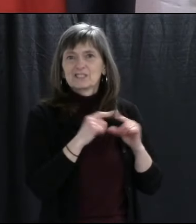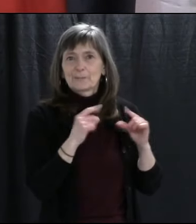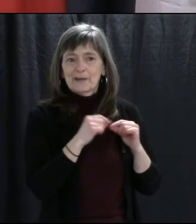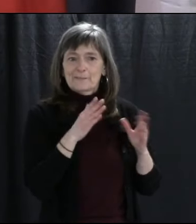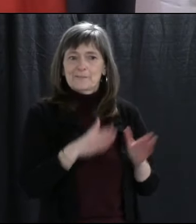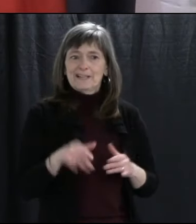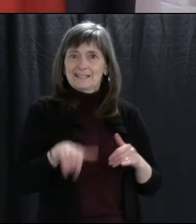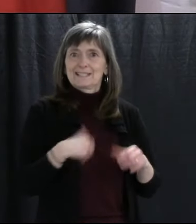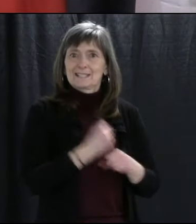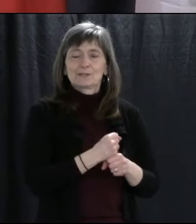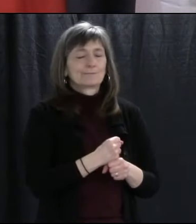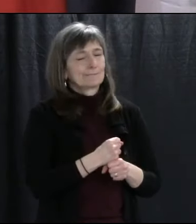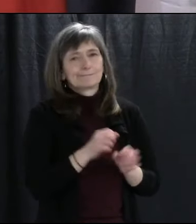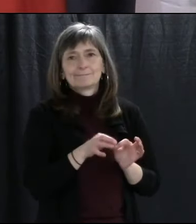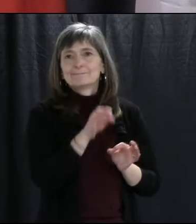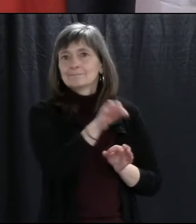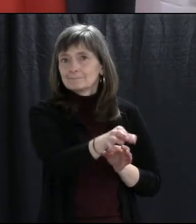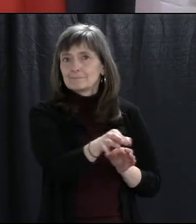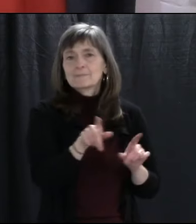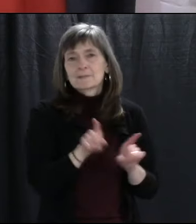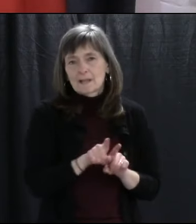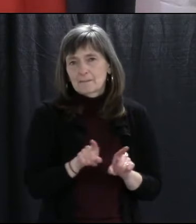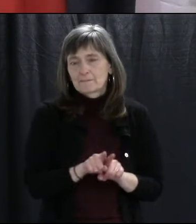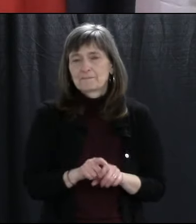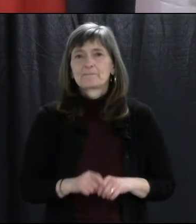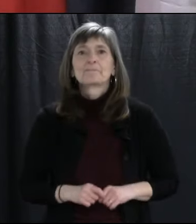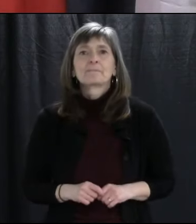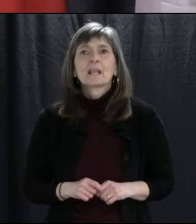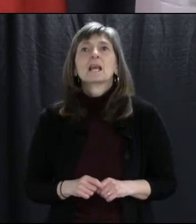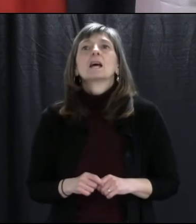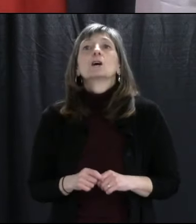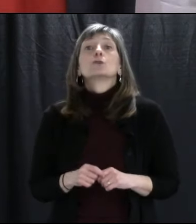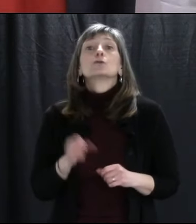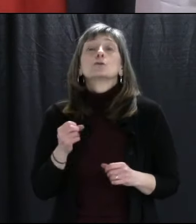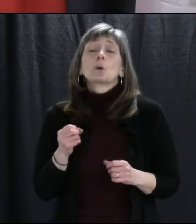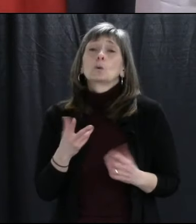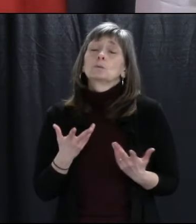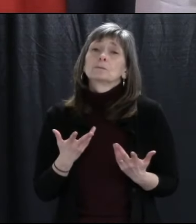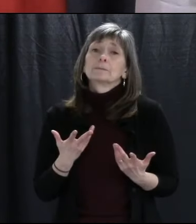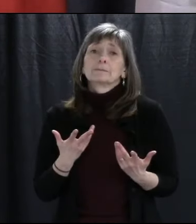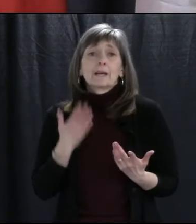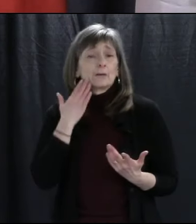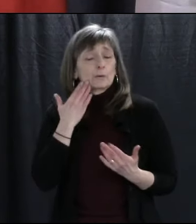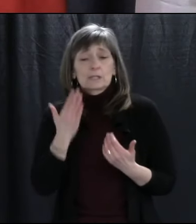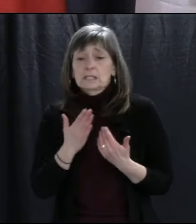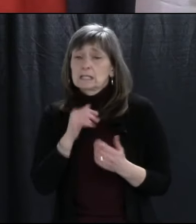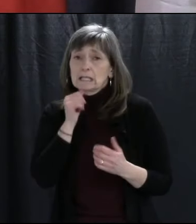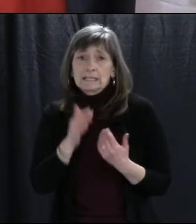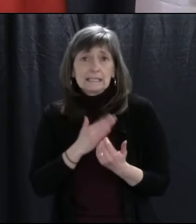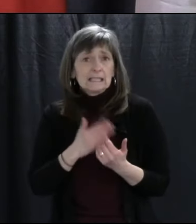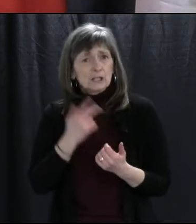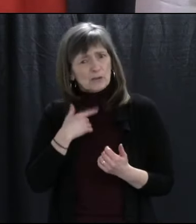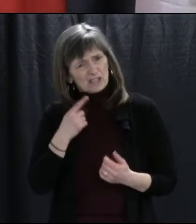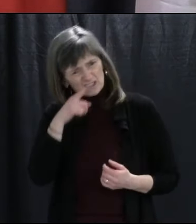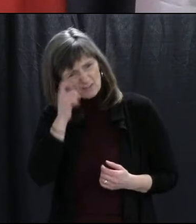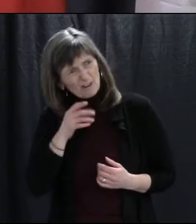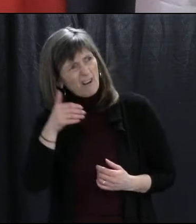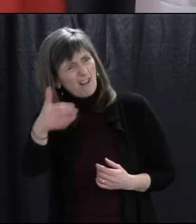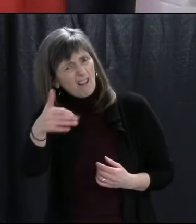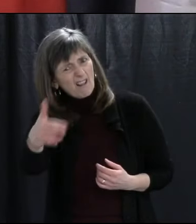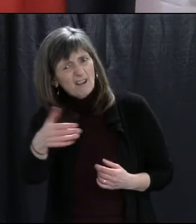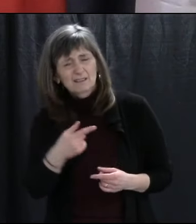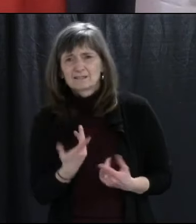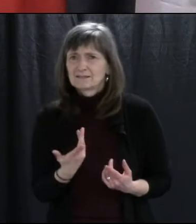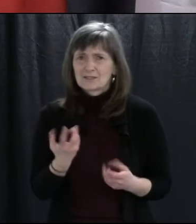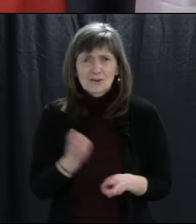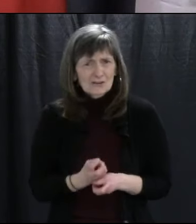year. Announcements like this are not easy. They seem a long way off. But we know, and people in this province should